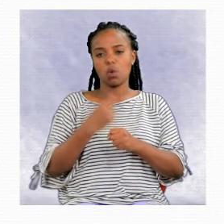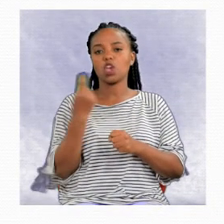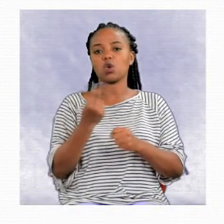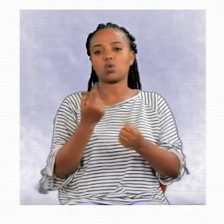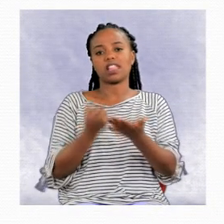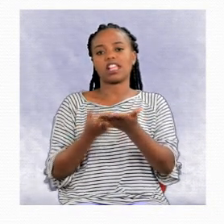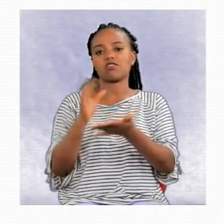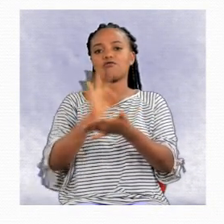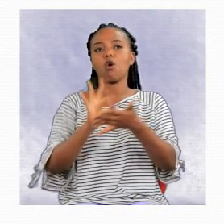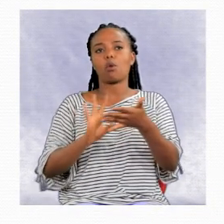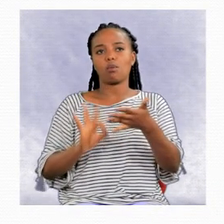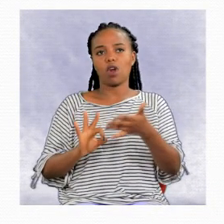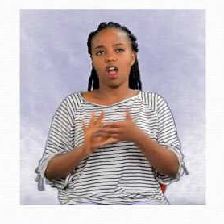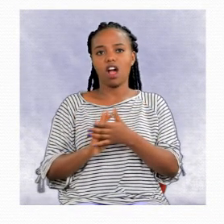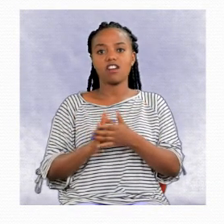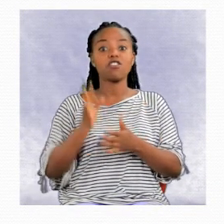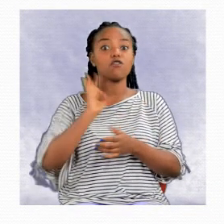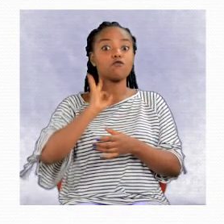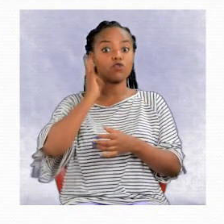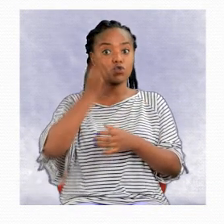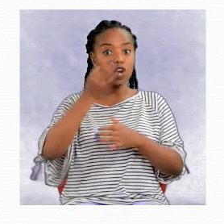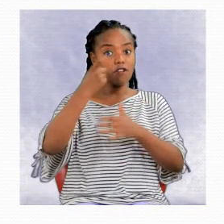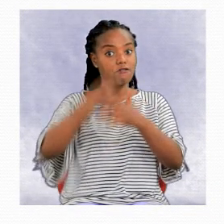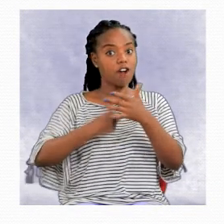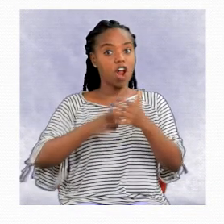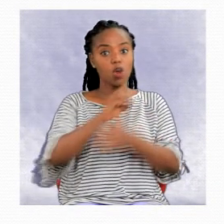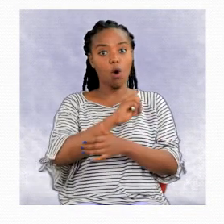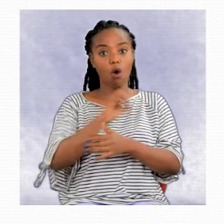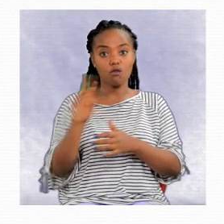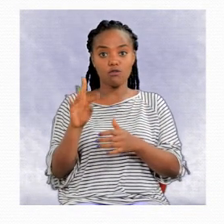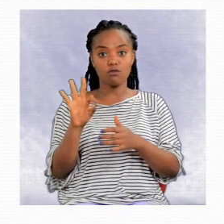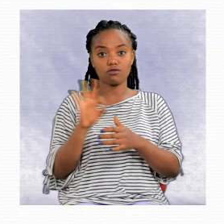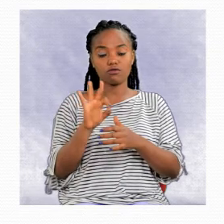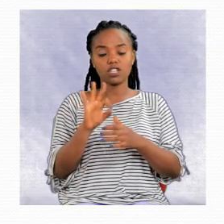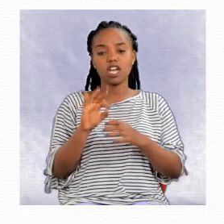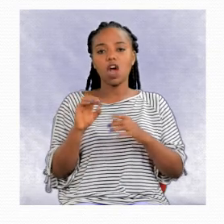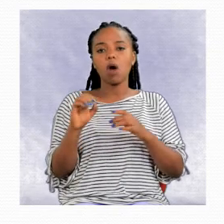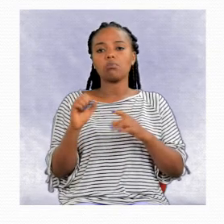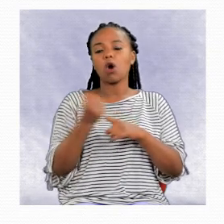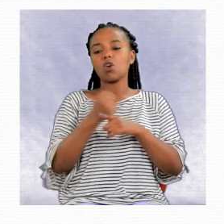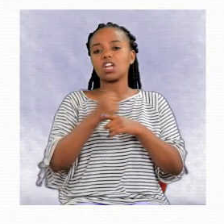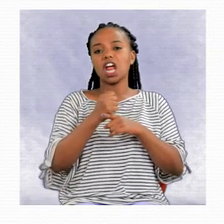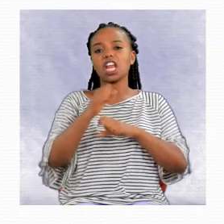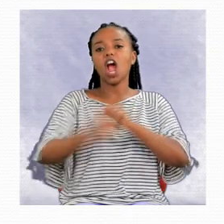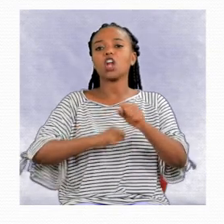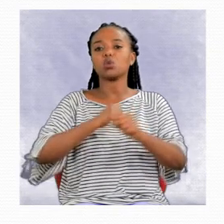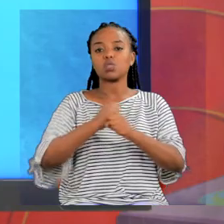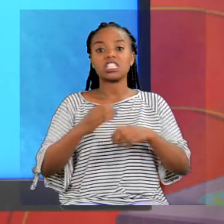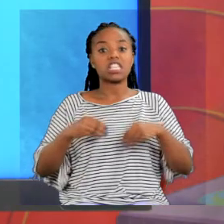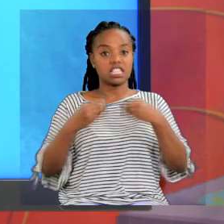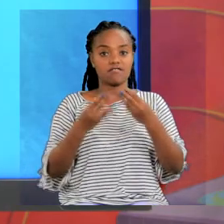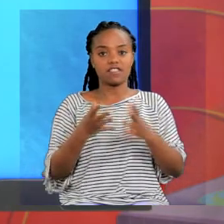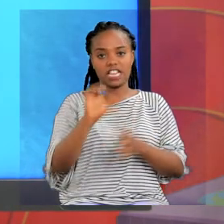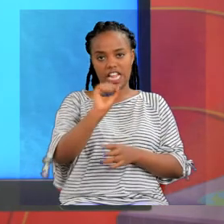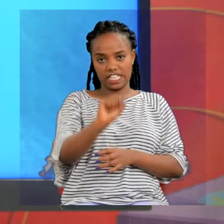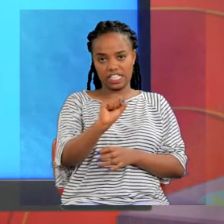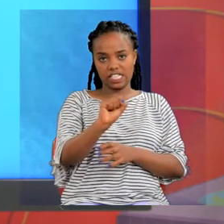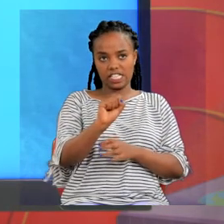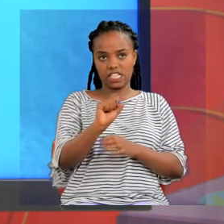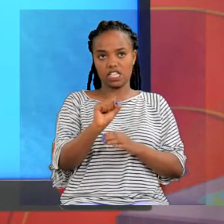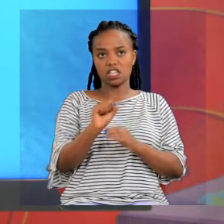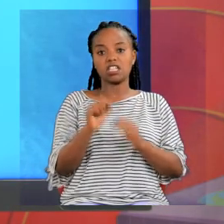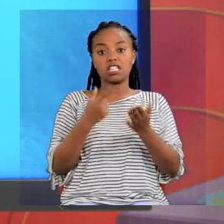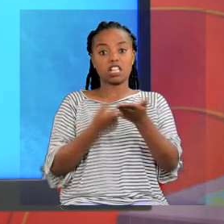formula. The future value of ordinary annuity is given by this formula,